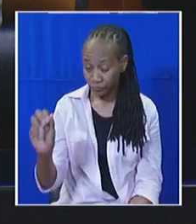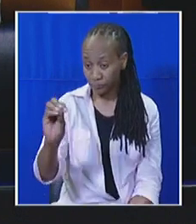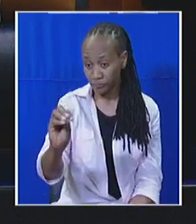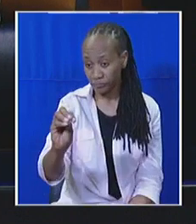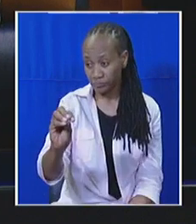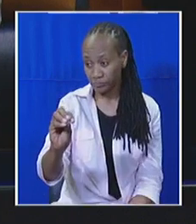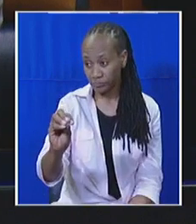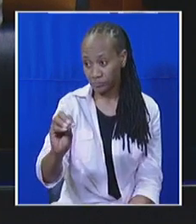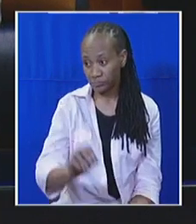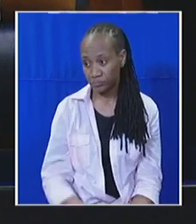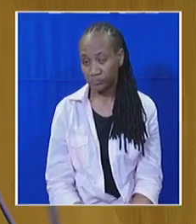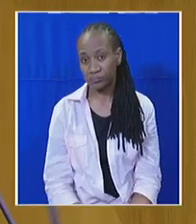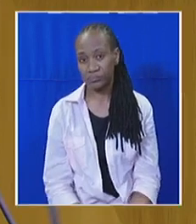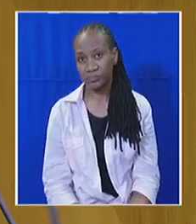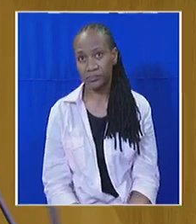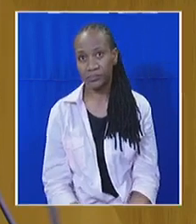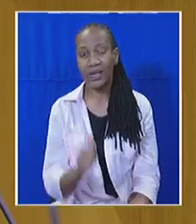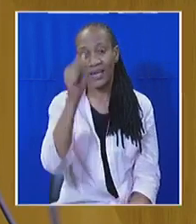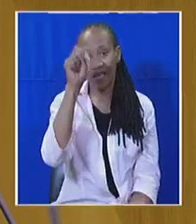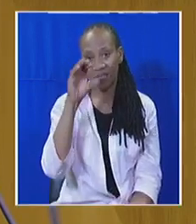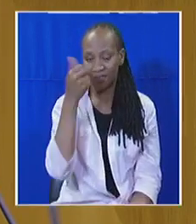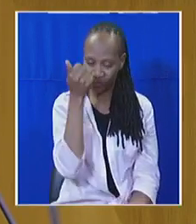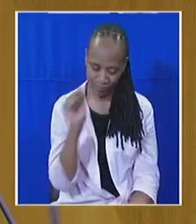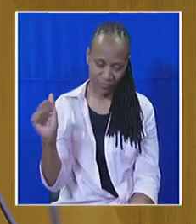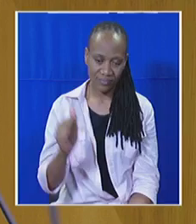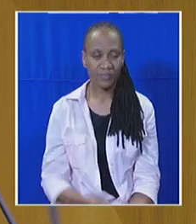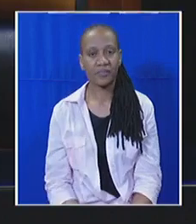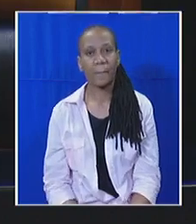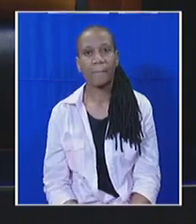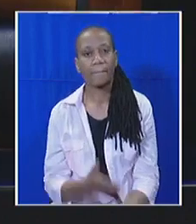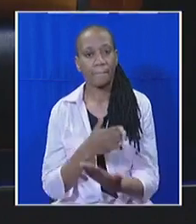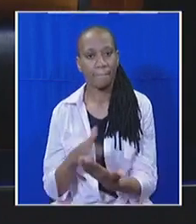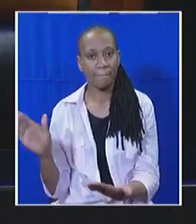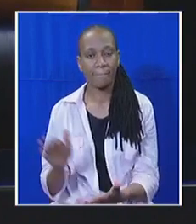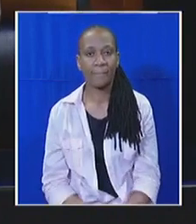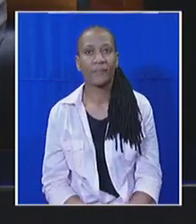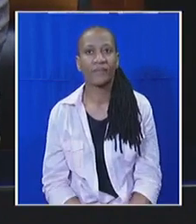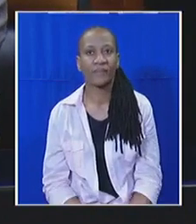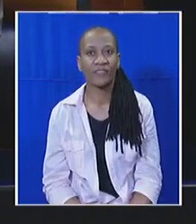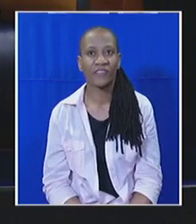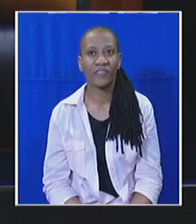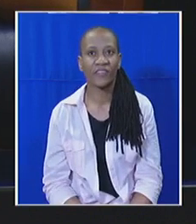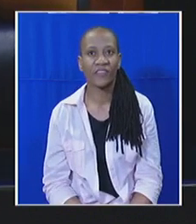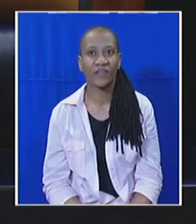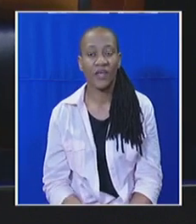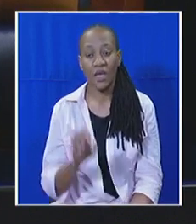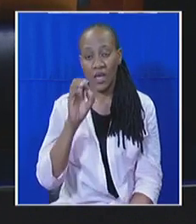objections? ANC objection. There's an objection. The motion is not agreed to. Let us take the